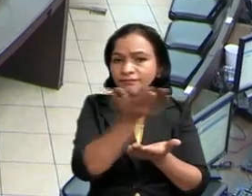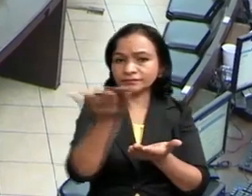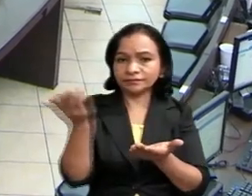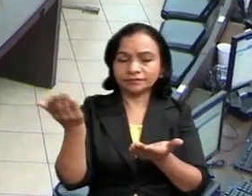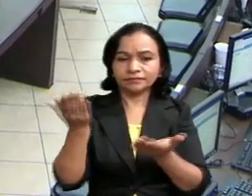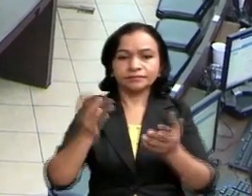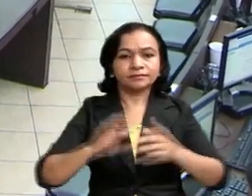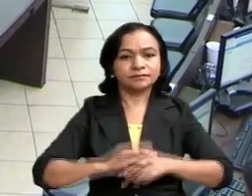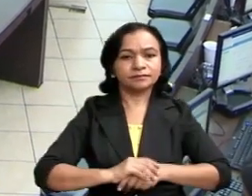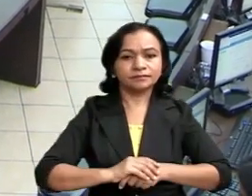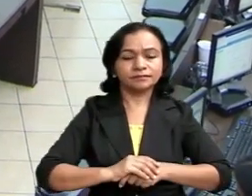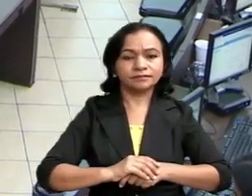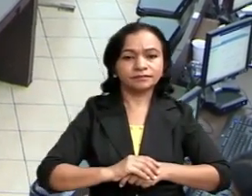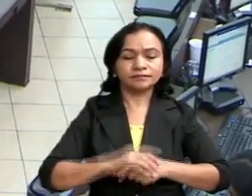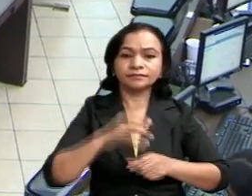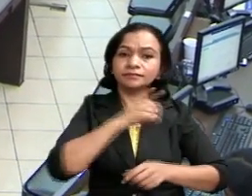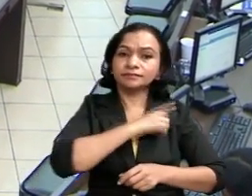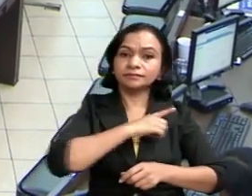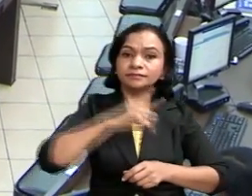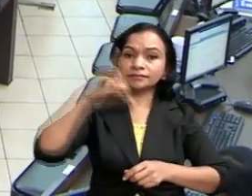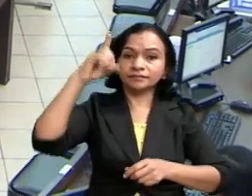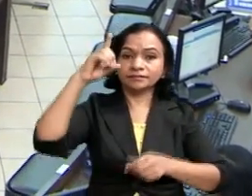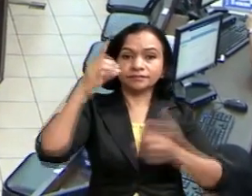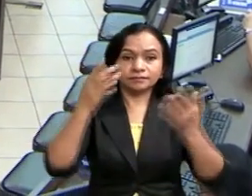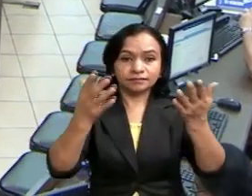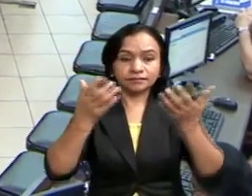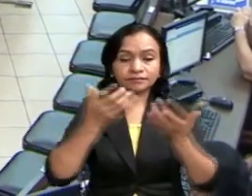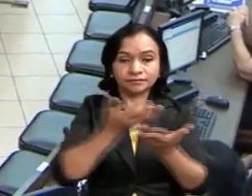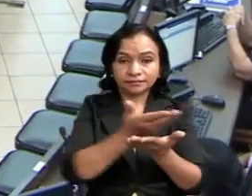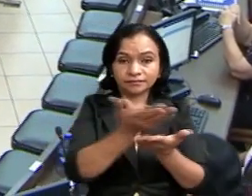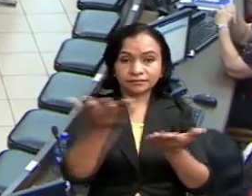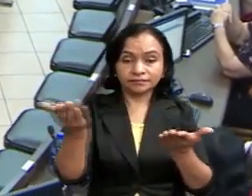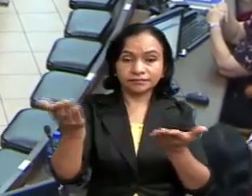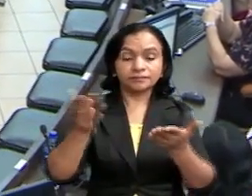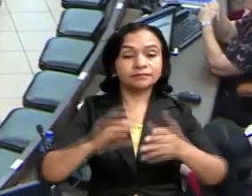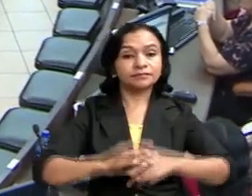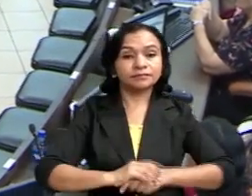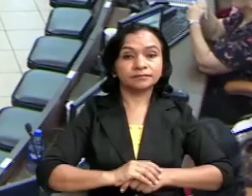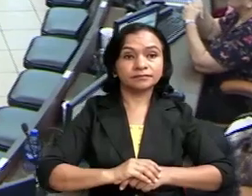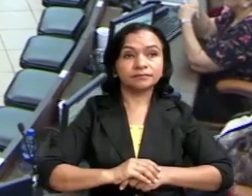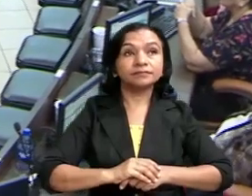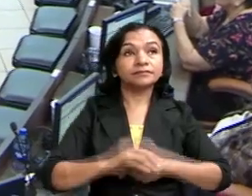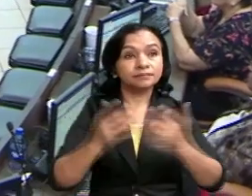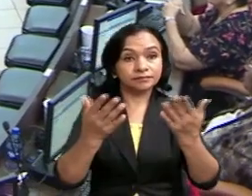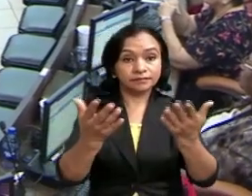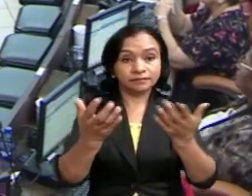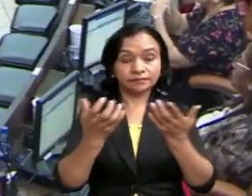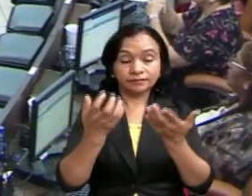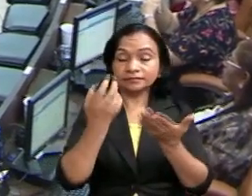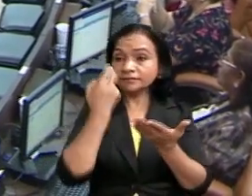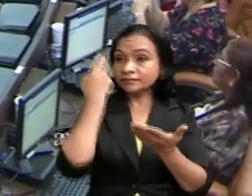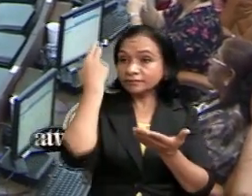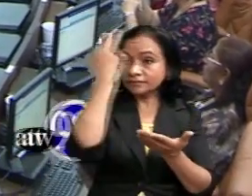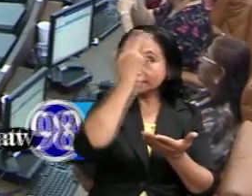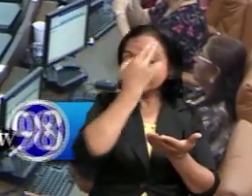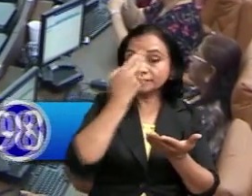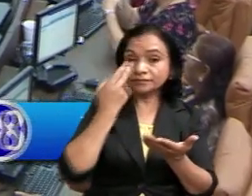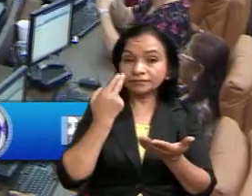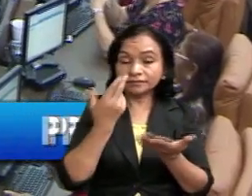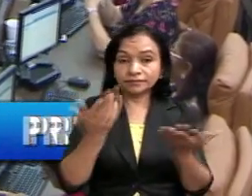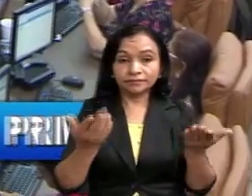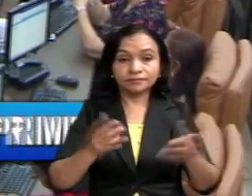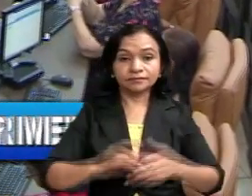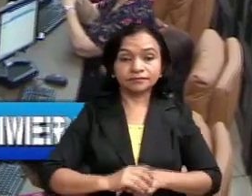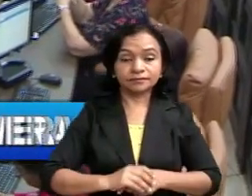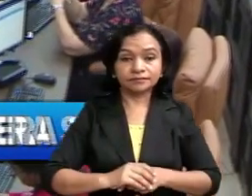wants the same for you. Dios quiere lo mismo para usted. So I'm going to ask you. Así que quiero preguntarle. If I can pray with